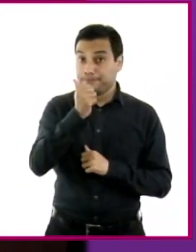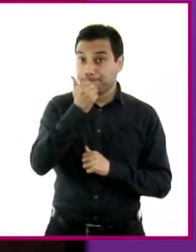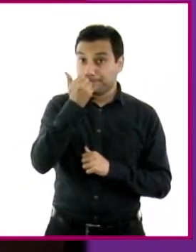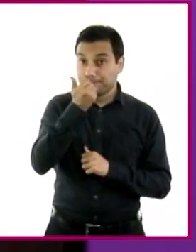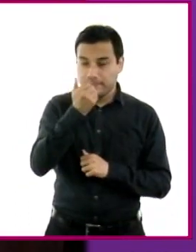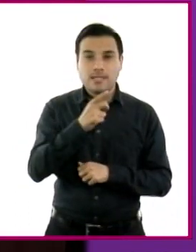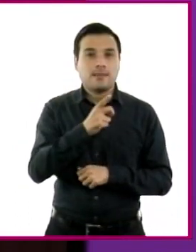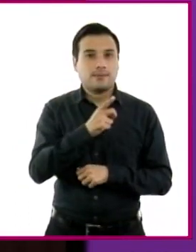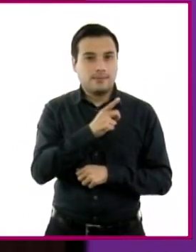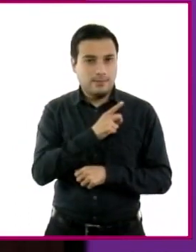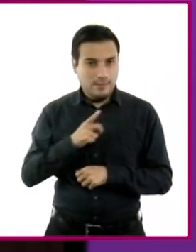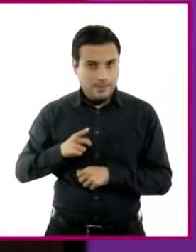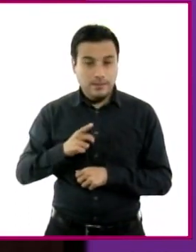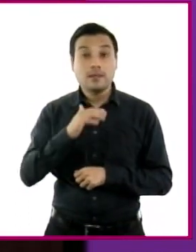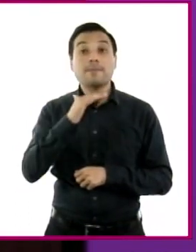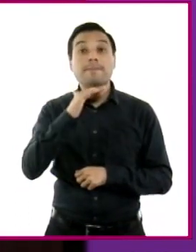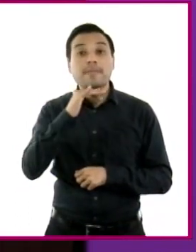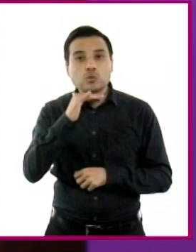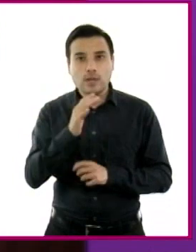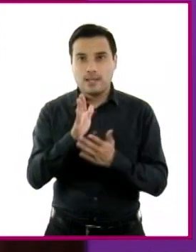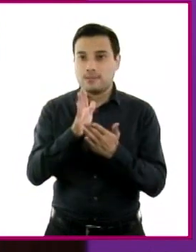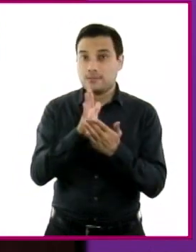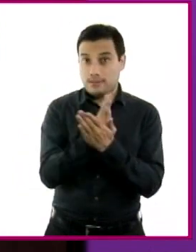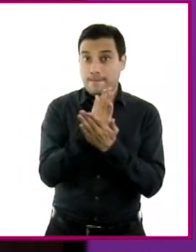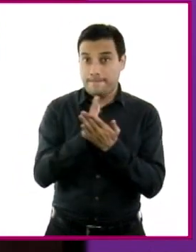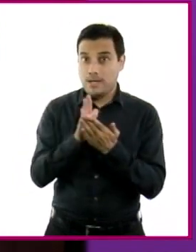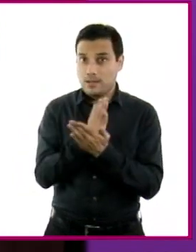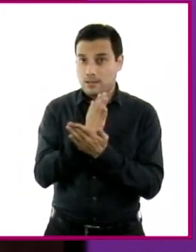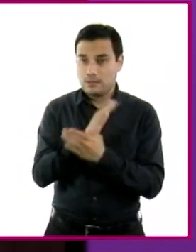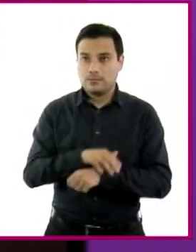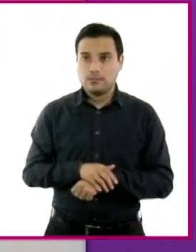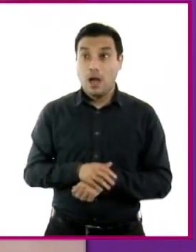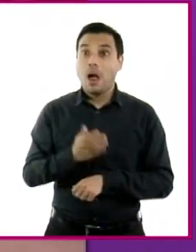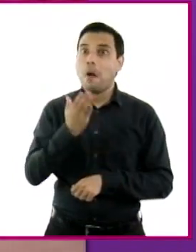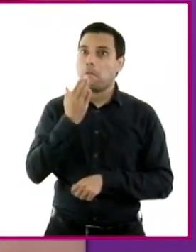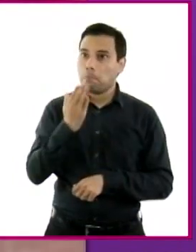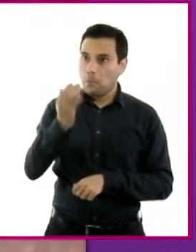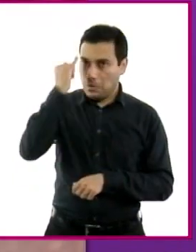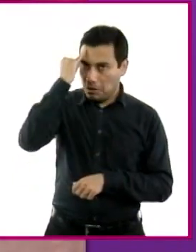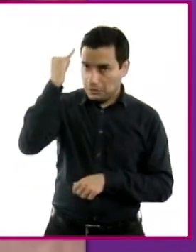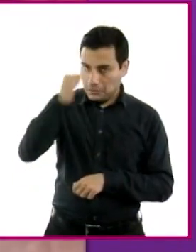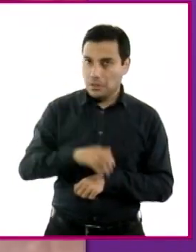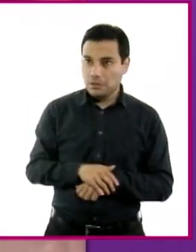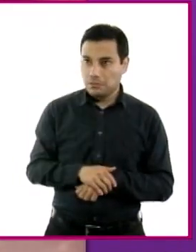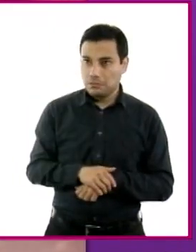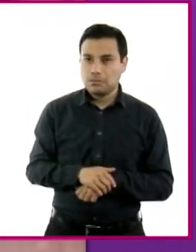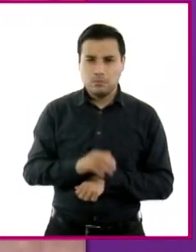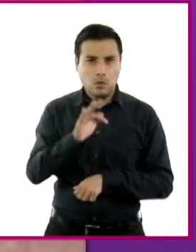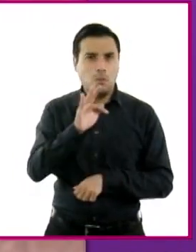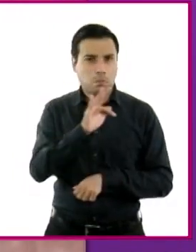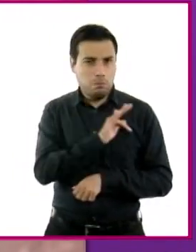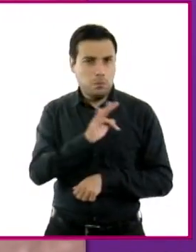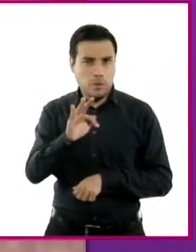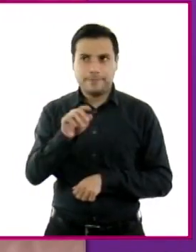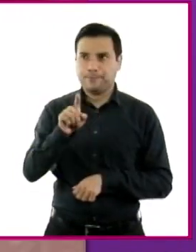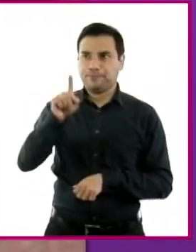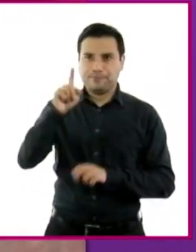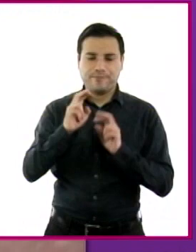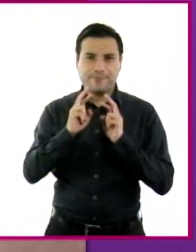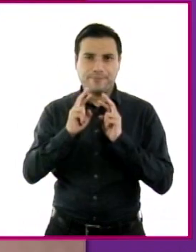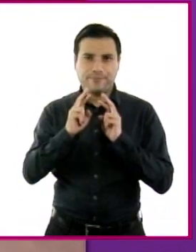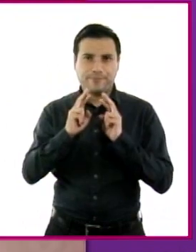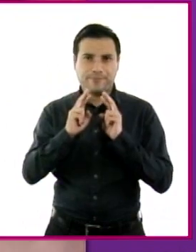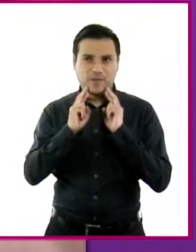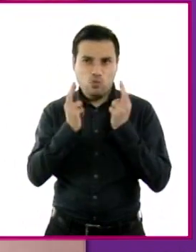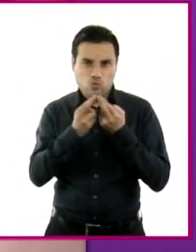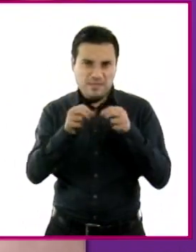must classify and recycle the trash. That's a great rule. I think we can go to the meeting room and see